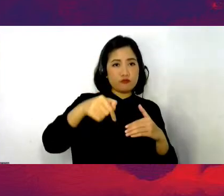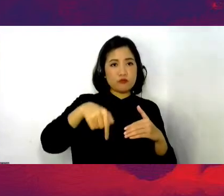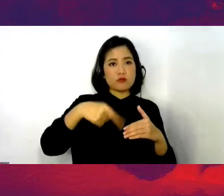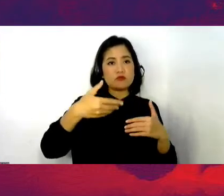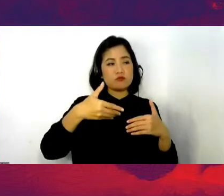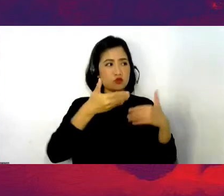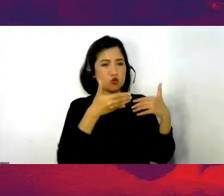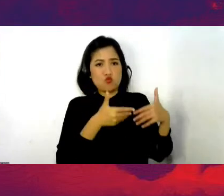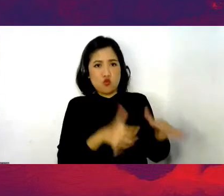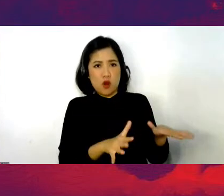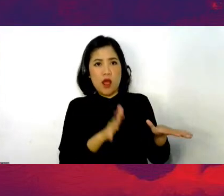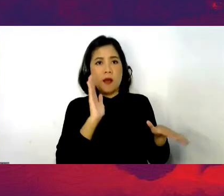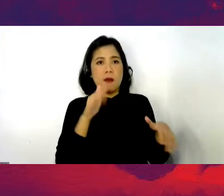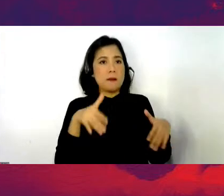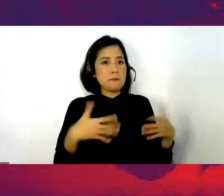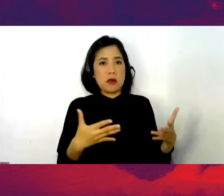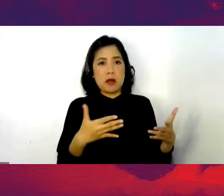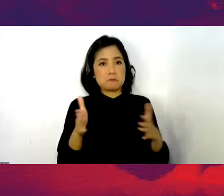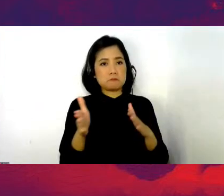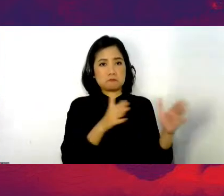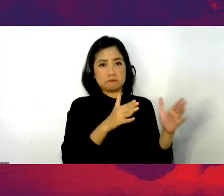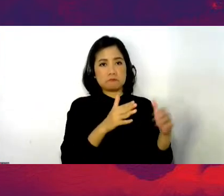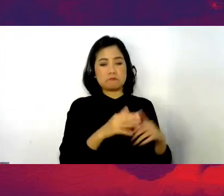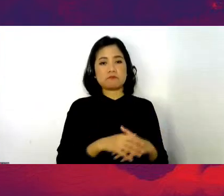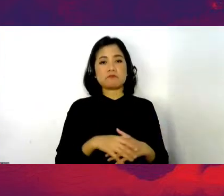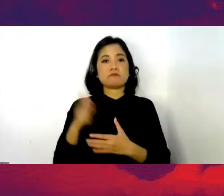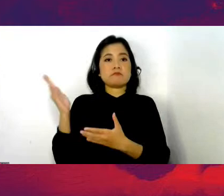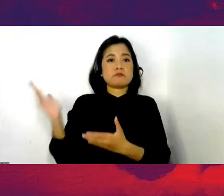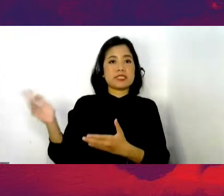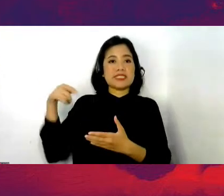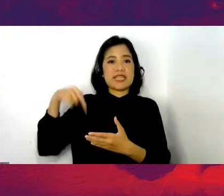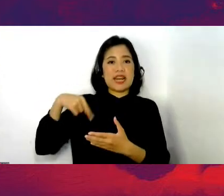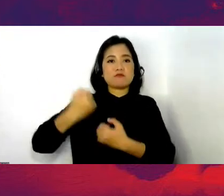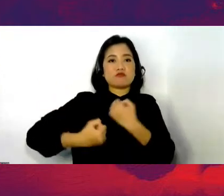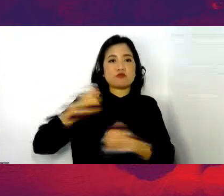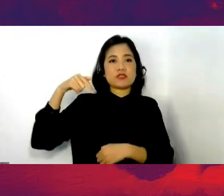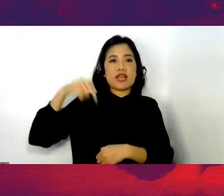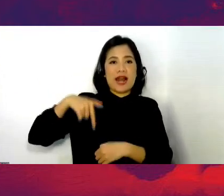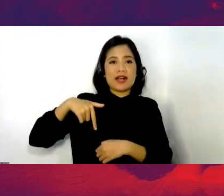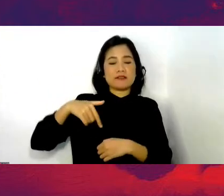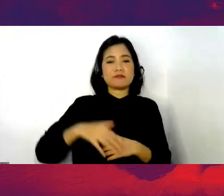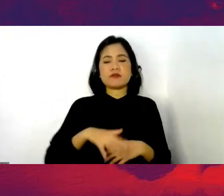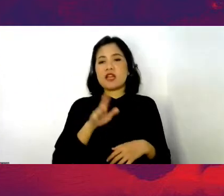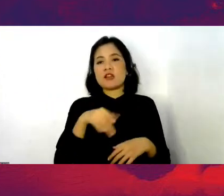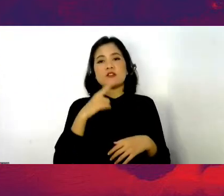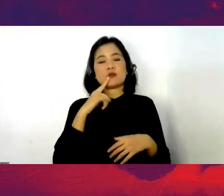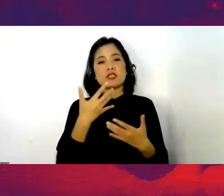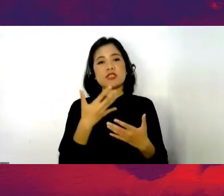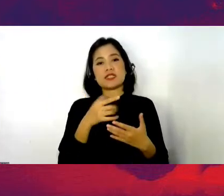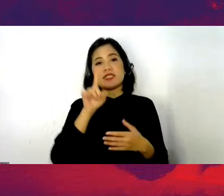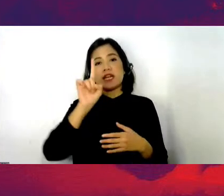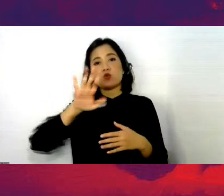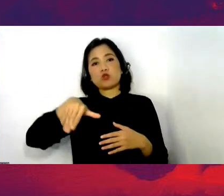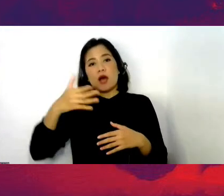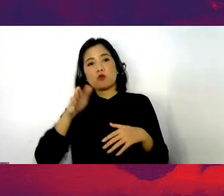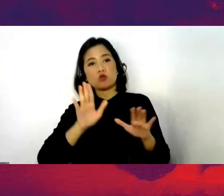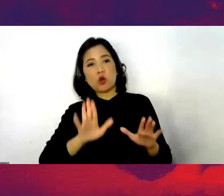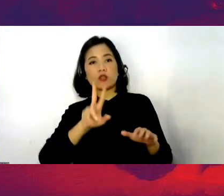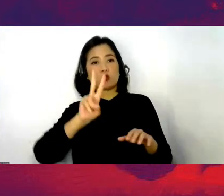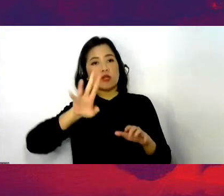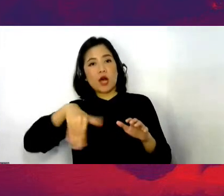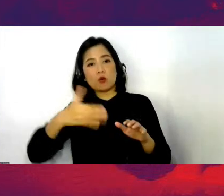So next slide. This is what we are doing now, clearly is not part of just 1 year or 2 years program.